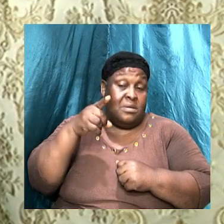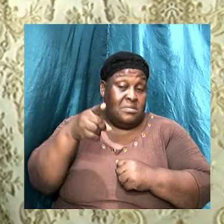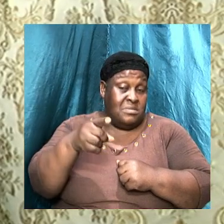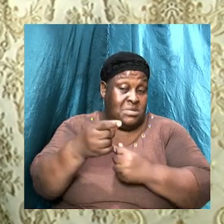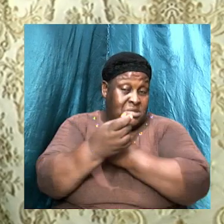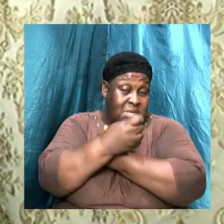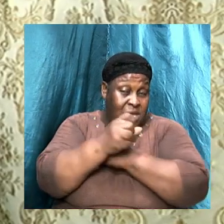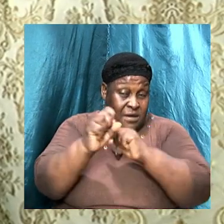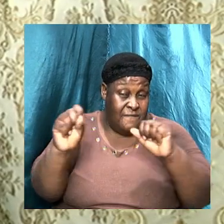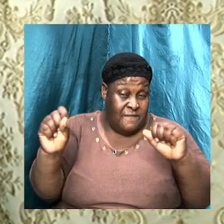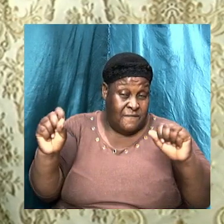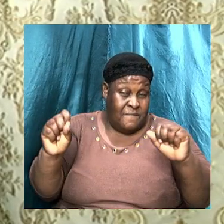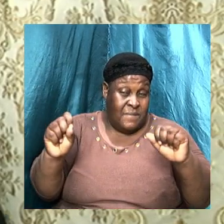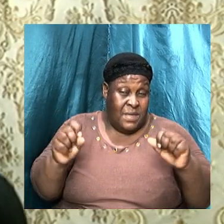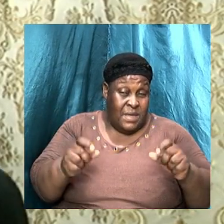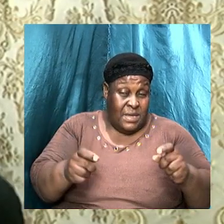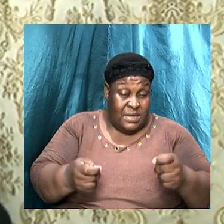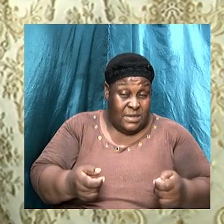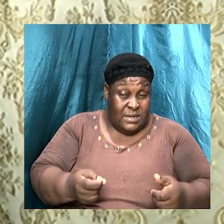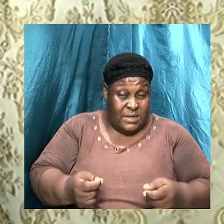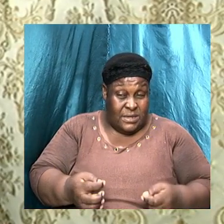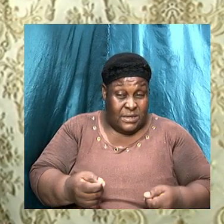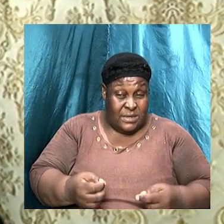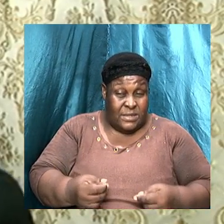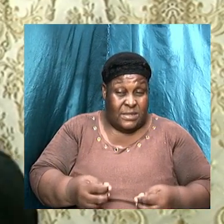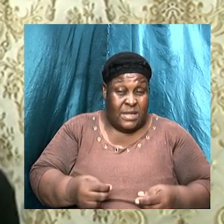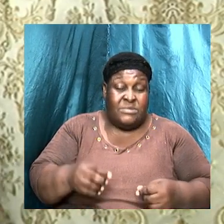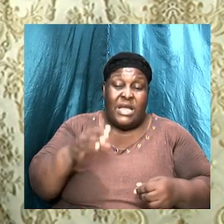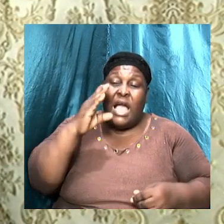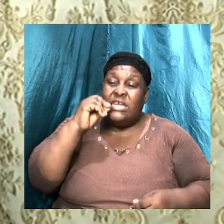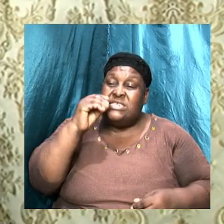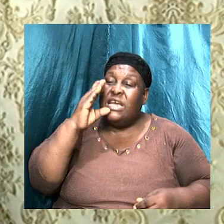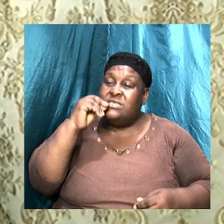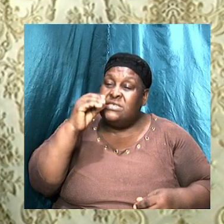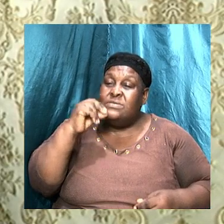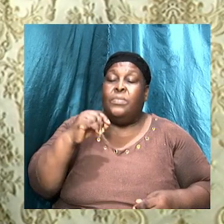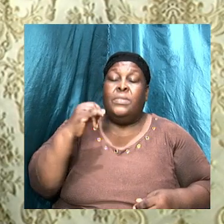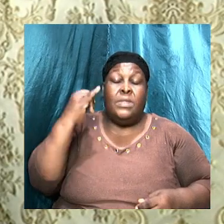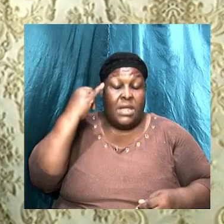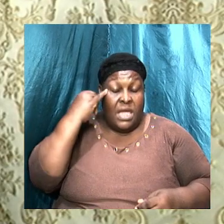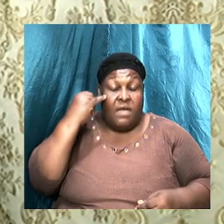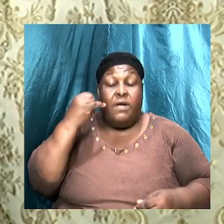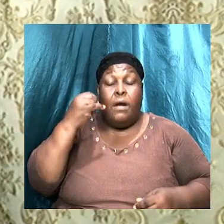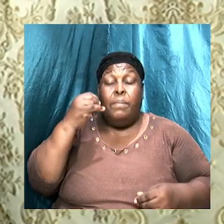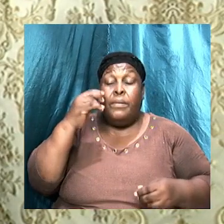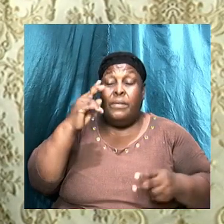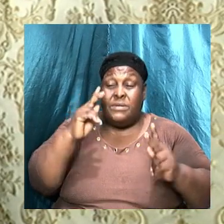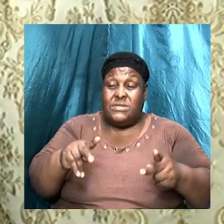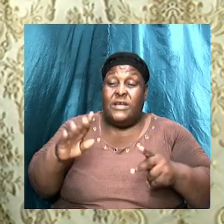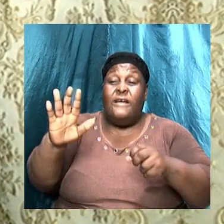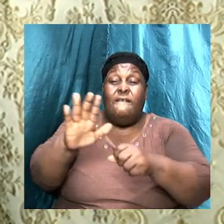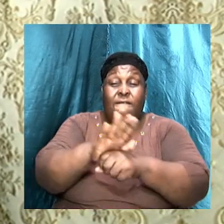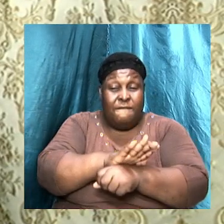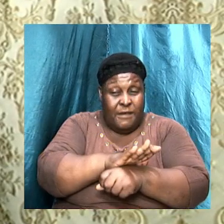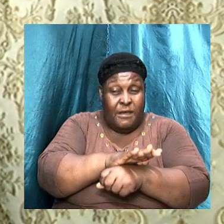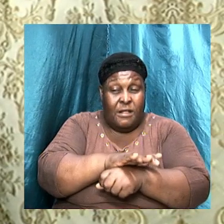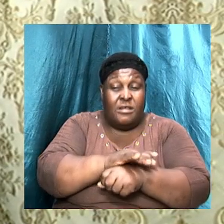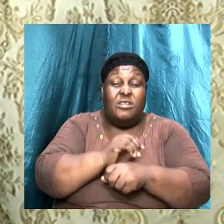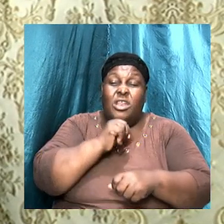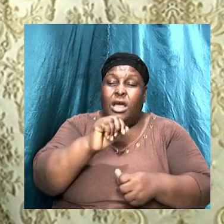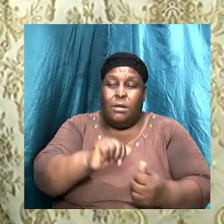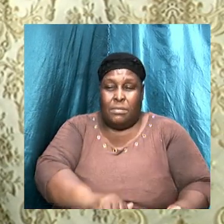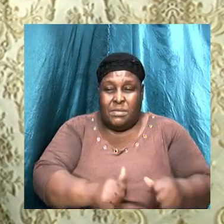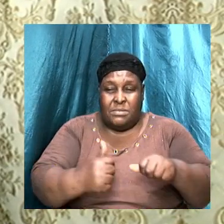Type it in your chat. If a person is filled and not baptized, is he safe?